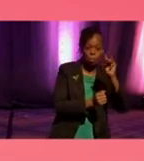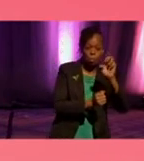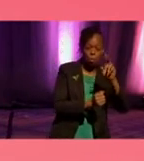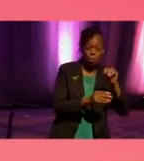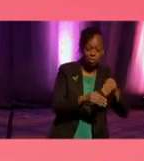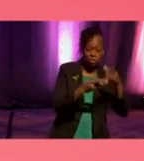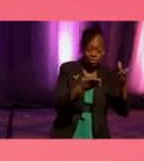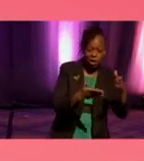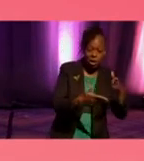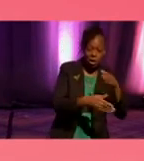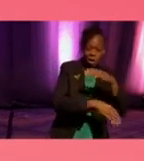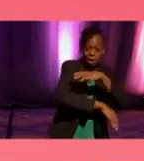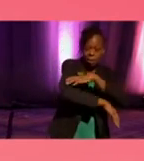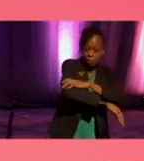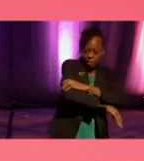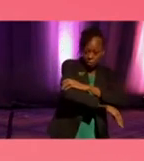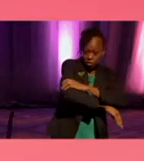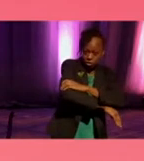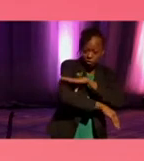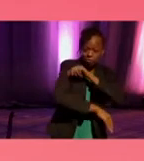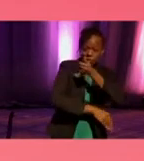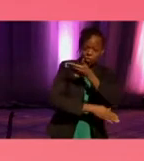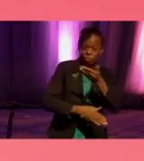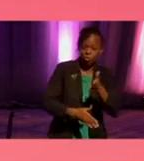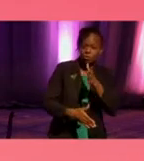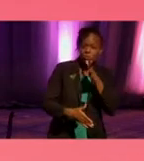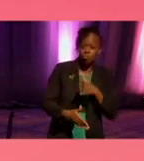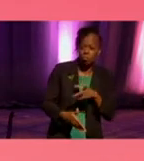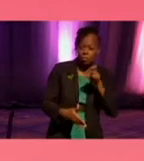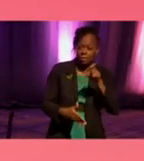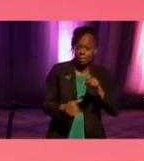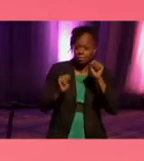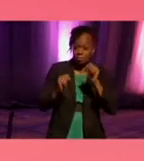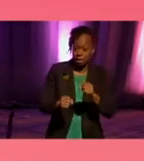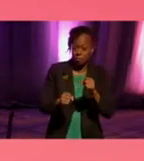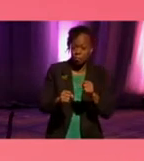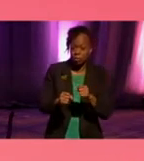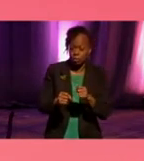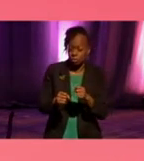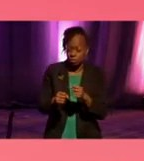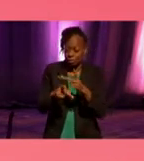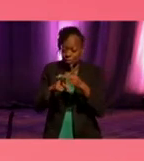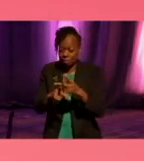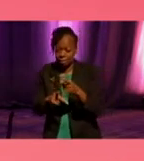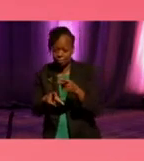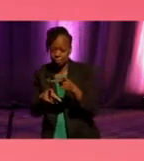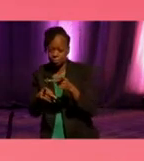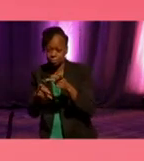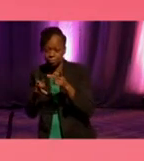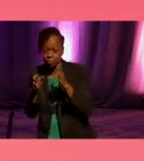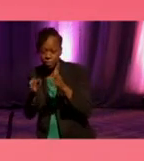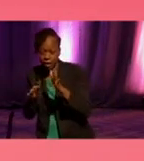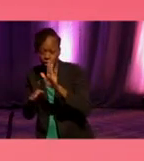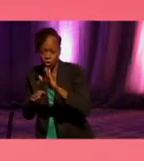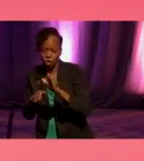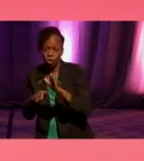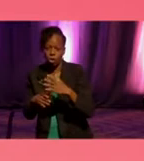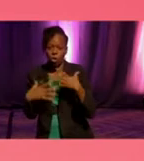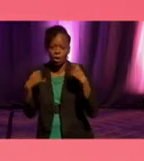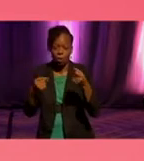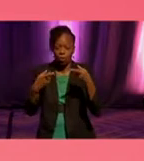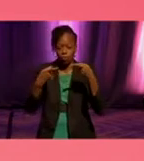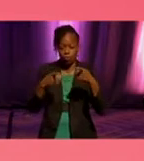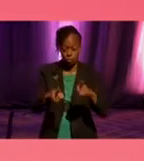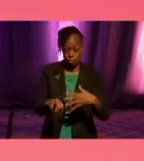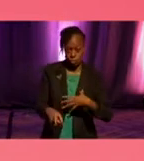woman would need to be able to monitor herself during a pregnancy. As part of the Georgia Project, and we're also partnered